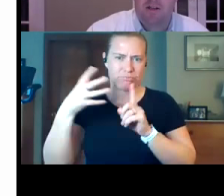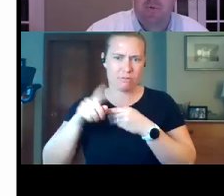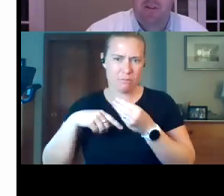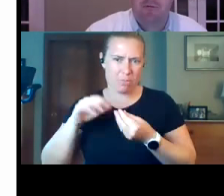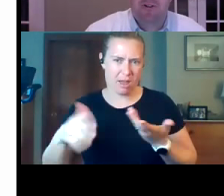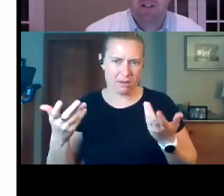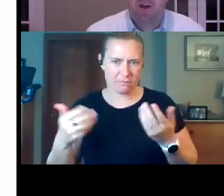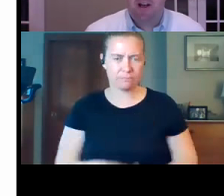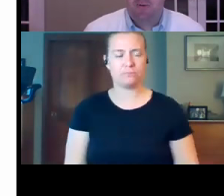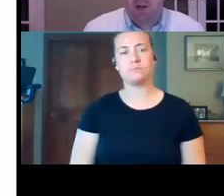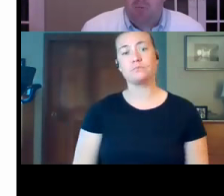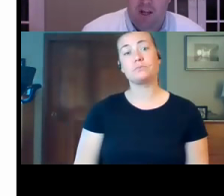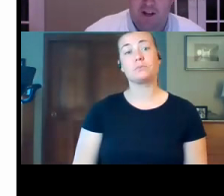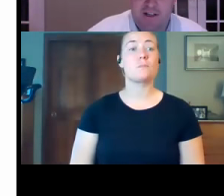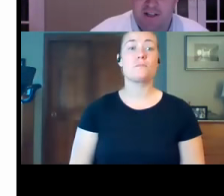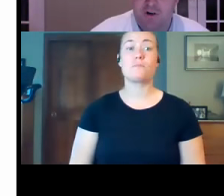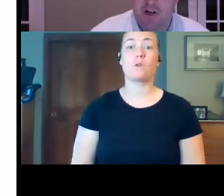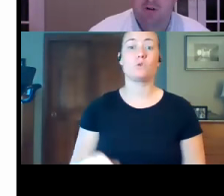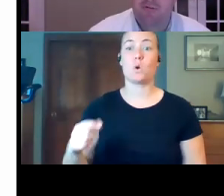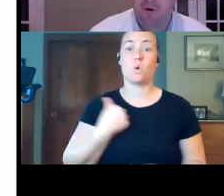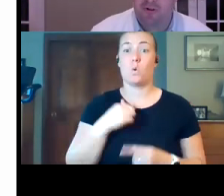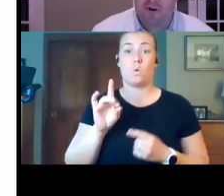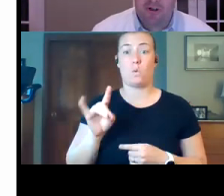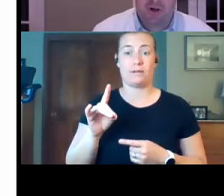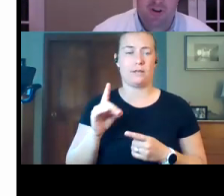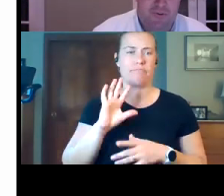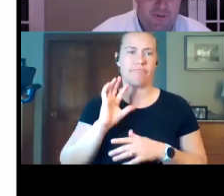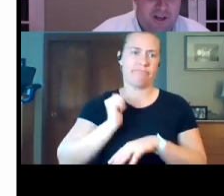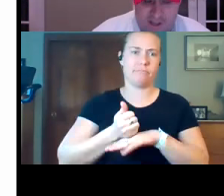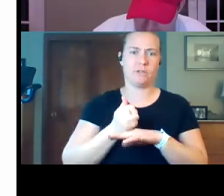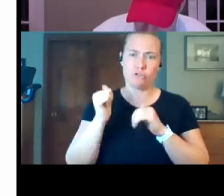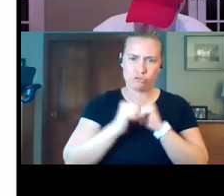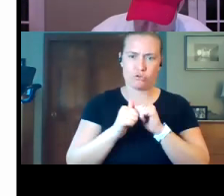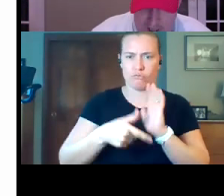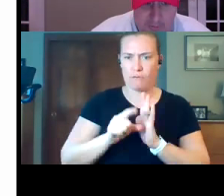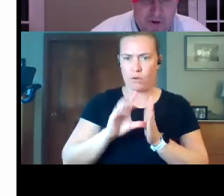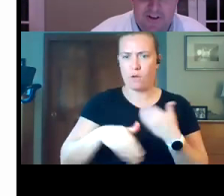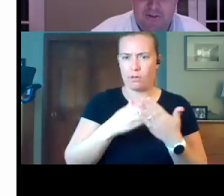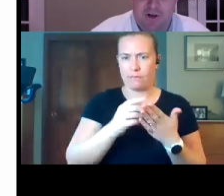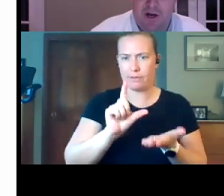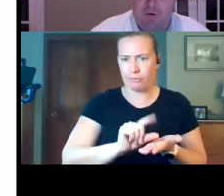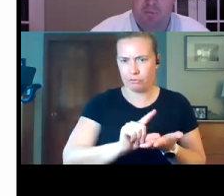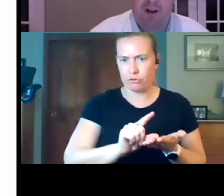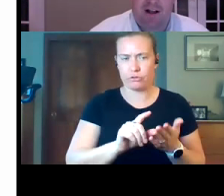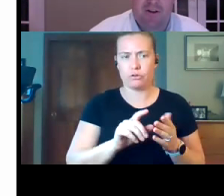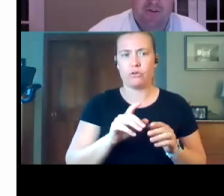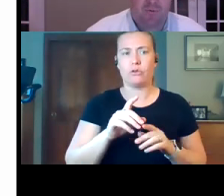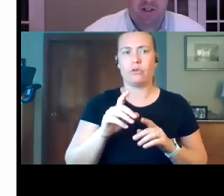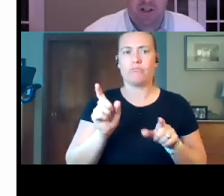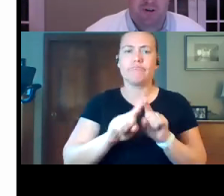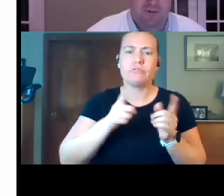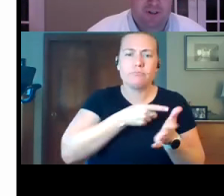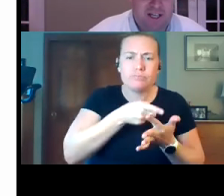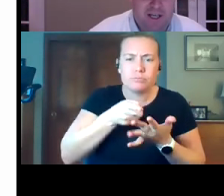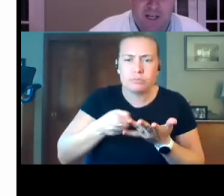And so one of the first things that we did is we conducted a structured review of the literature, and this was conducted with a multidisciplinary group of colleagues from